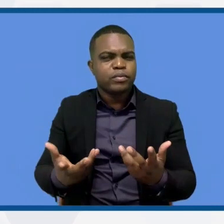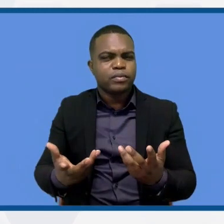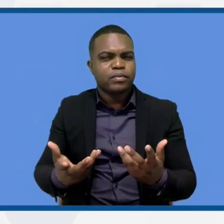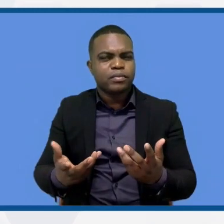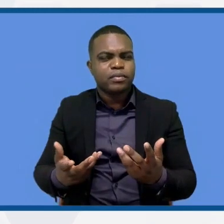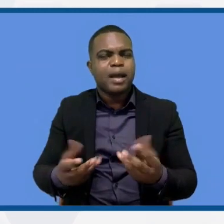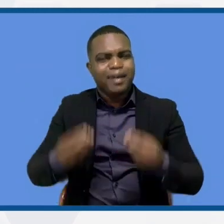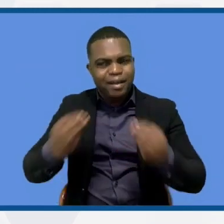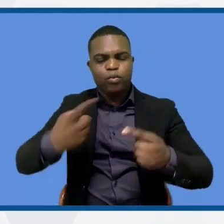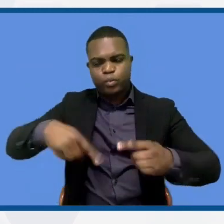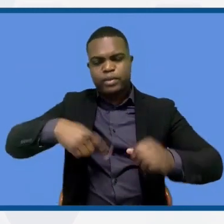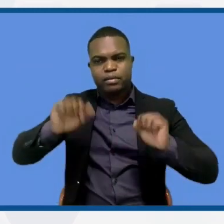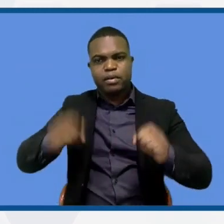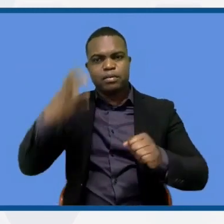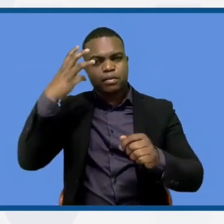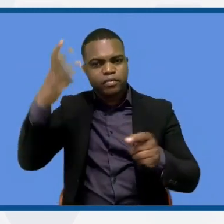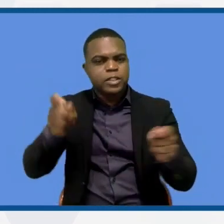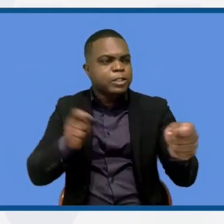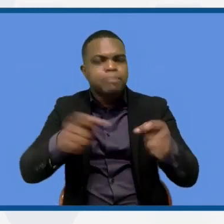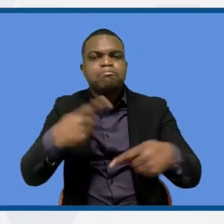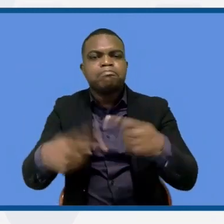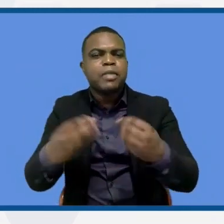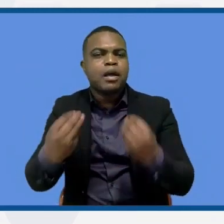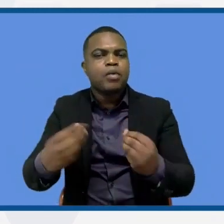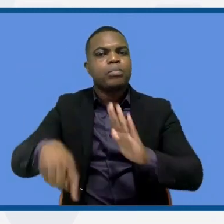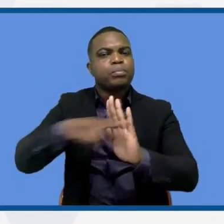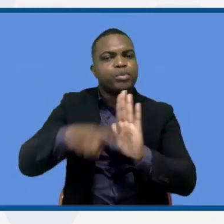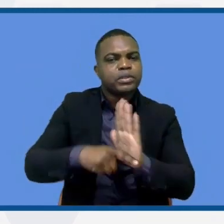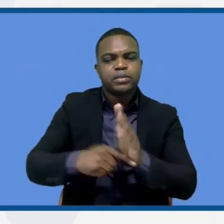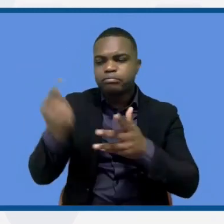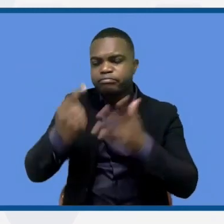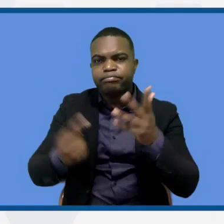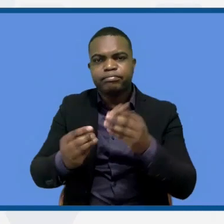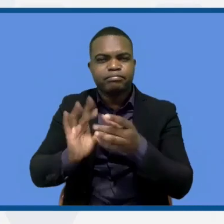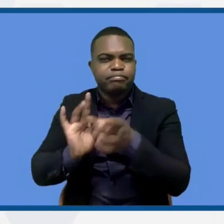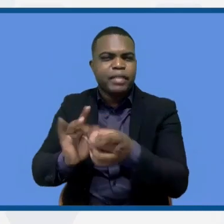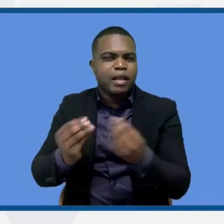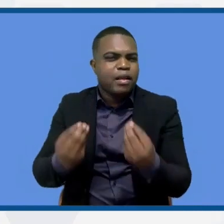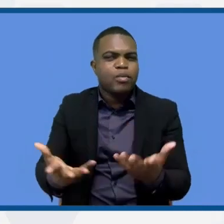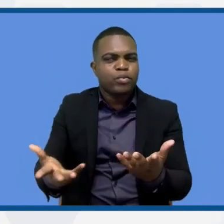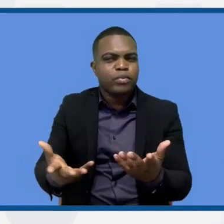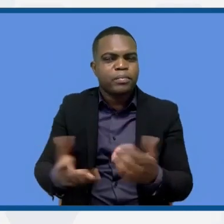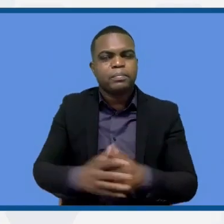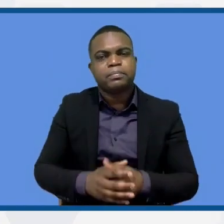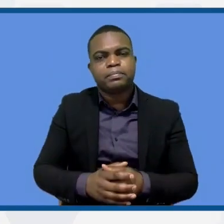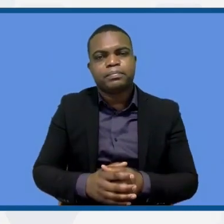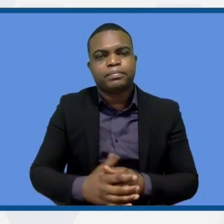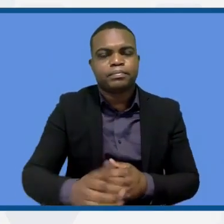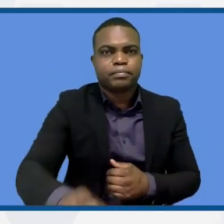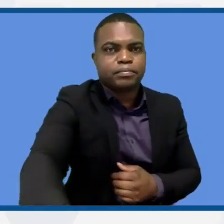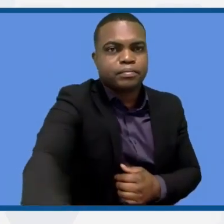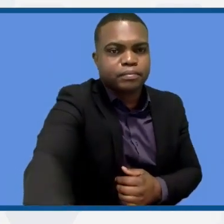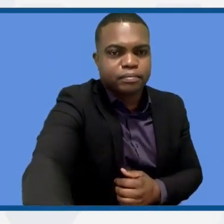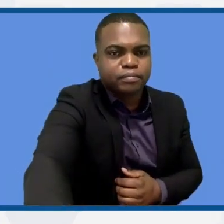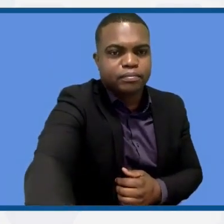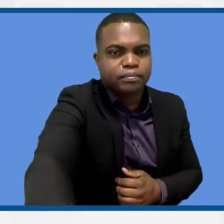Building resilient infrastructure is not just about that infrastructure and its ability to withstand